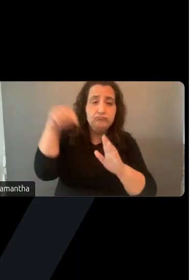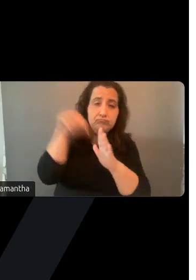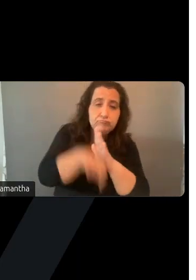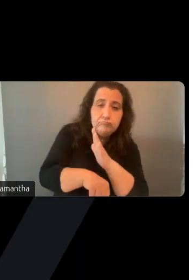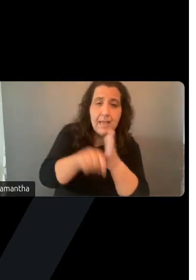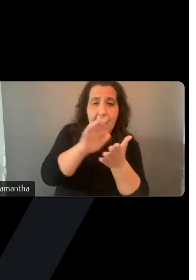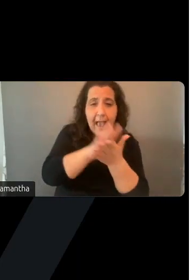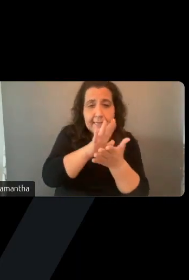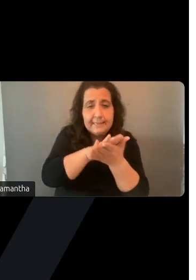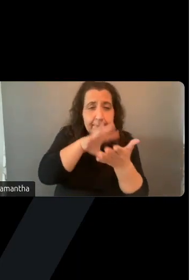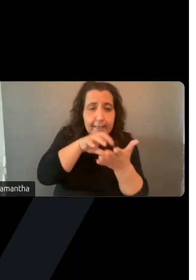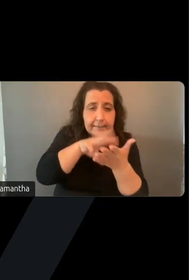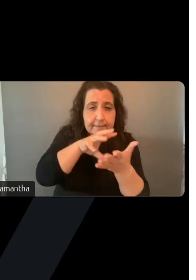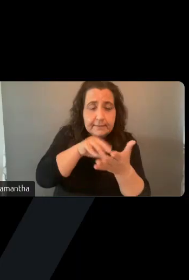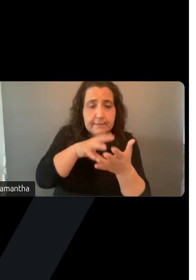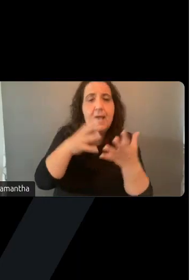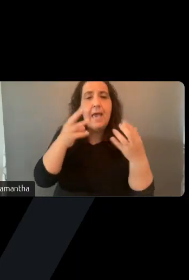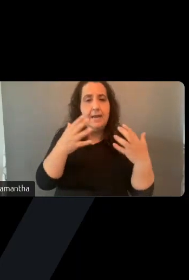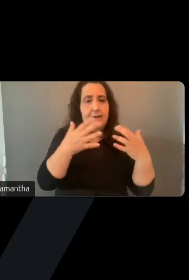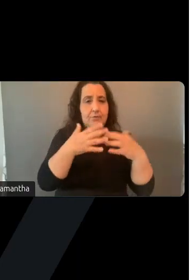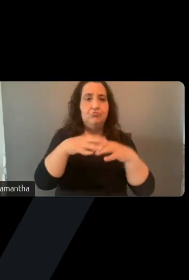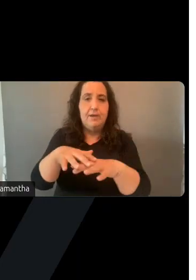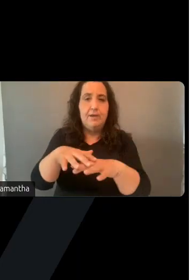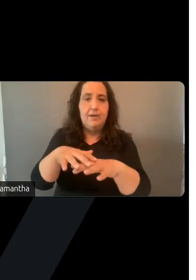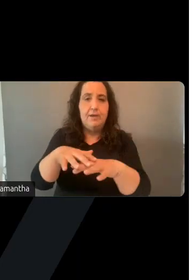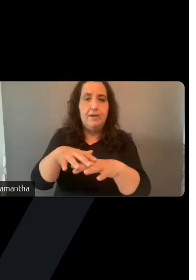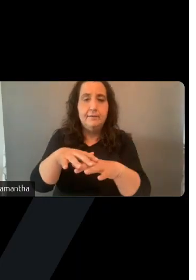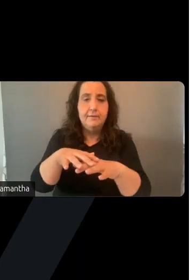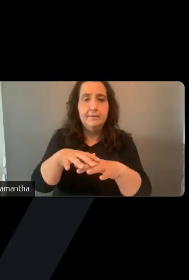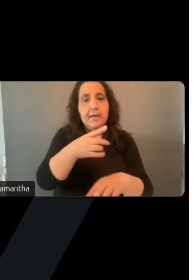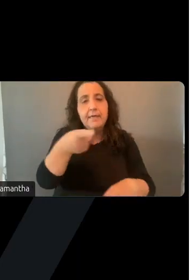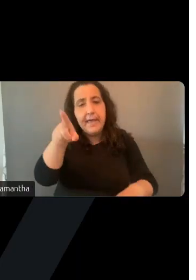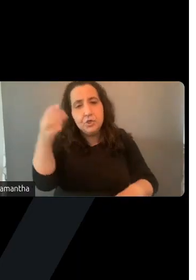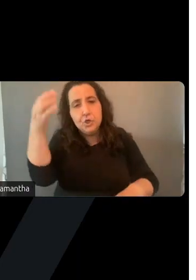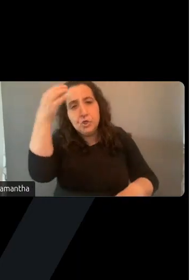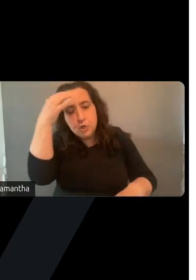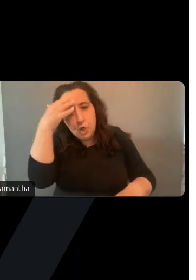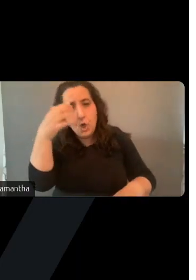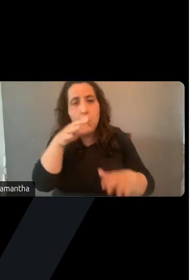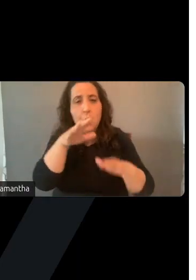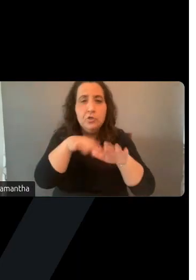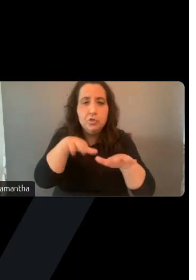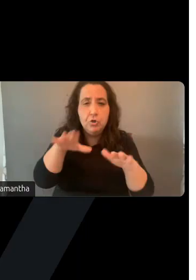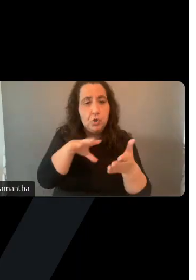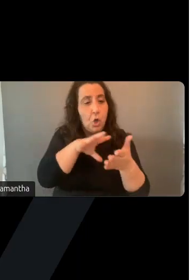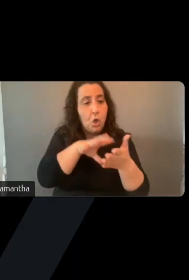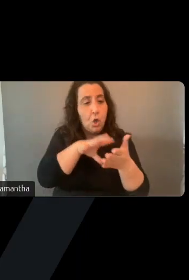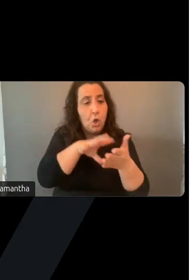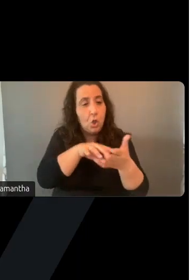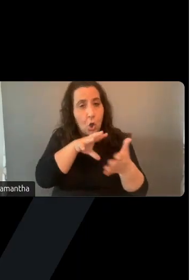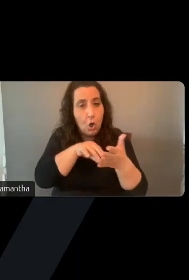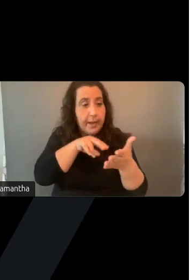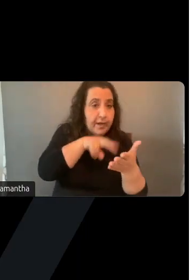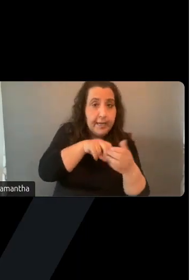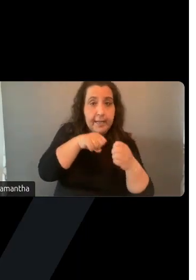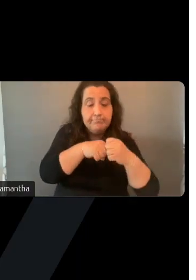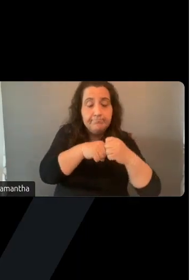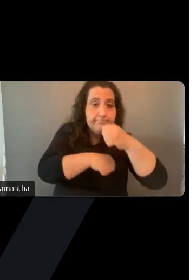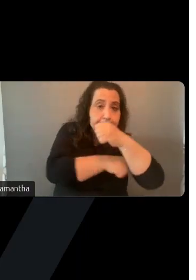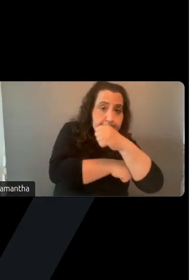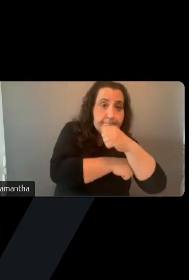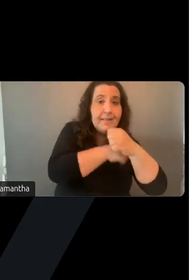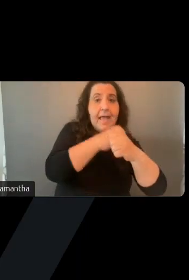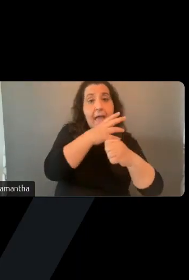integrated. They should know that their children are learning the fundamentals, starting with reading, and are being challenged